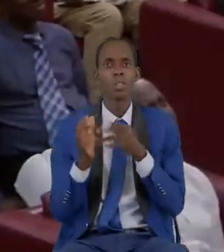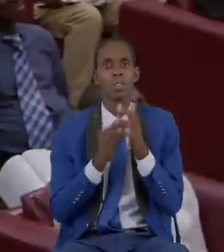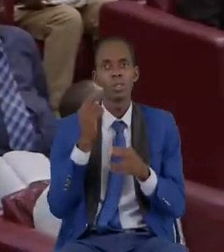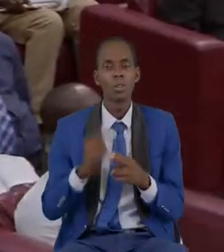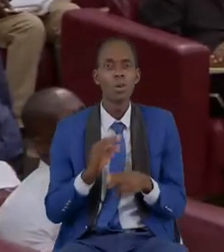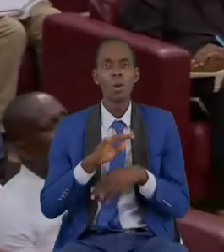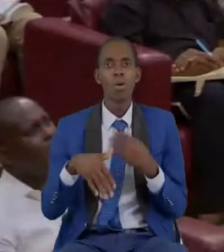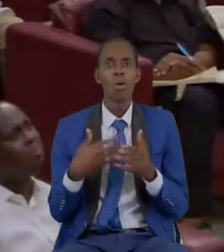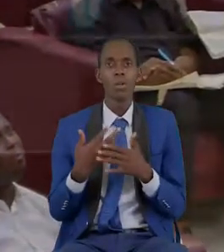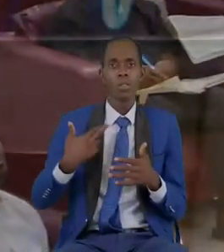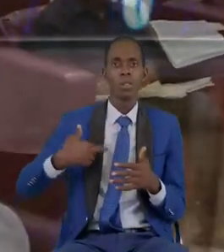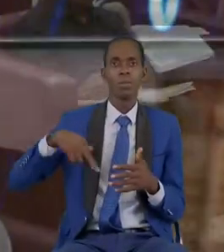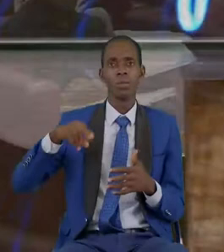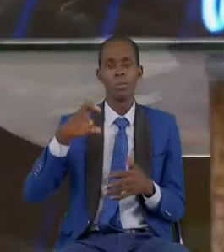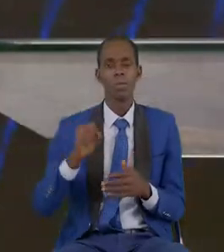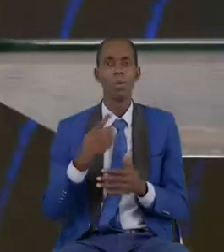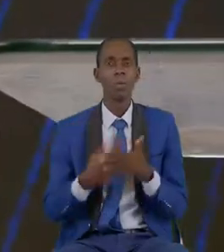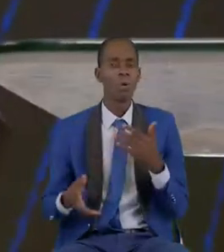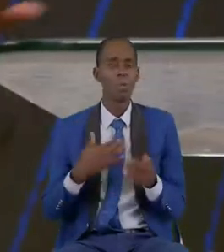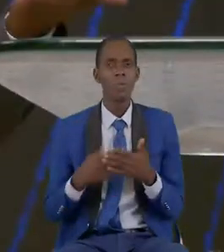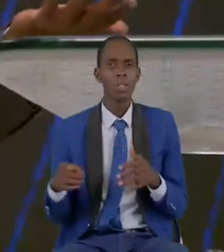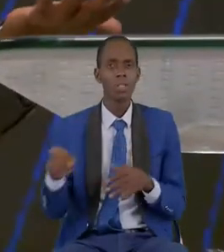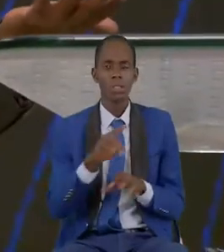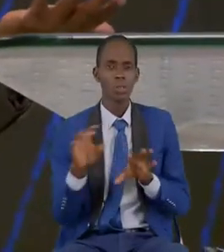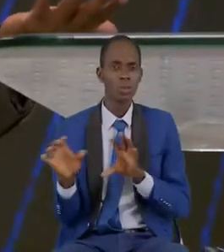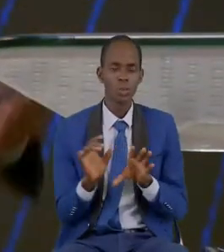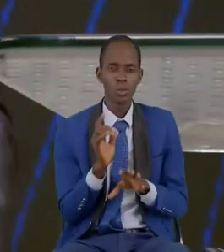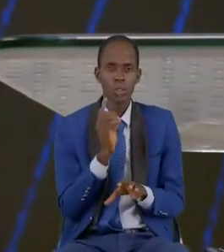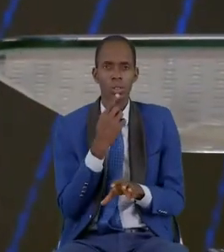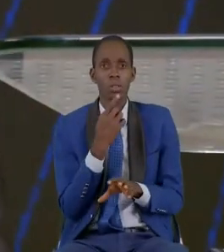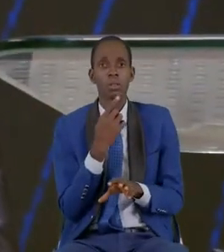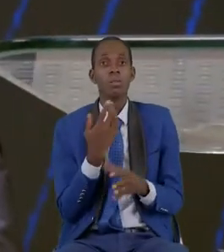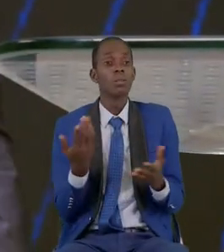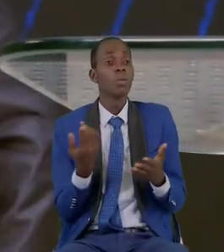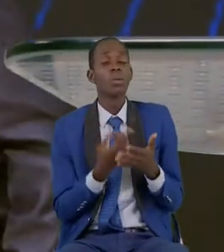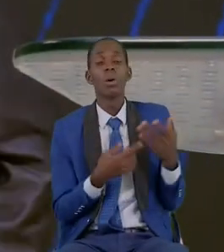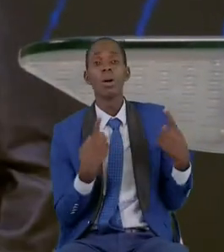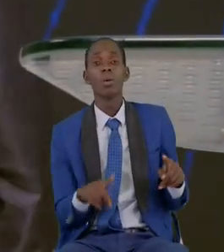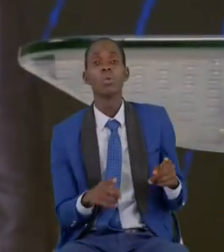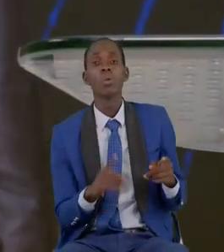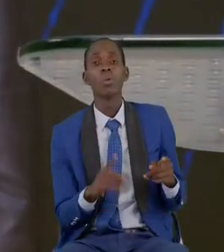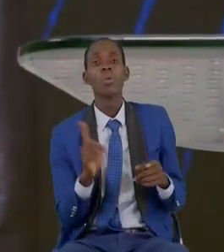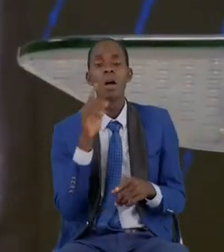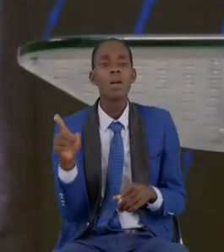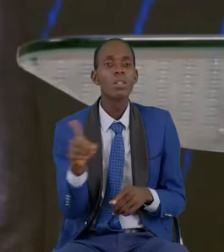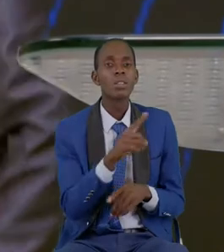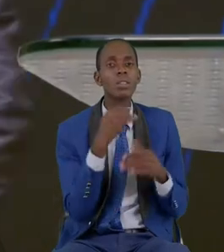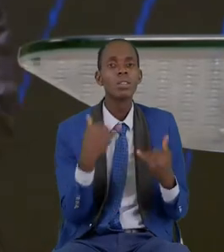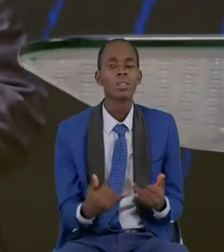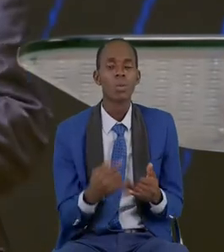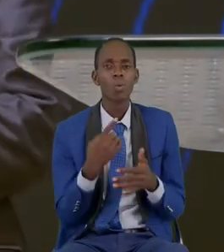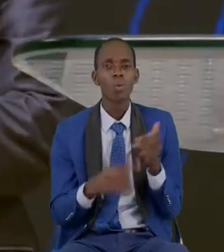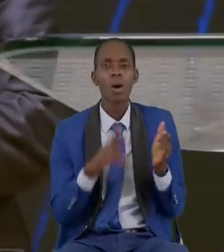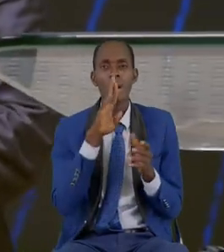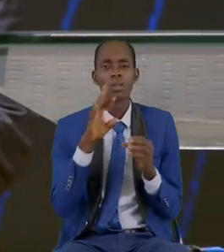Sadducees, everything they did and everything they threatened, what's the outcome? Where are they today? What are you afraid of? We